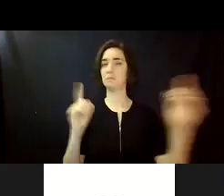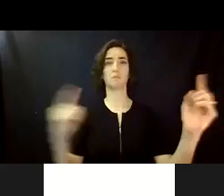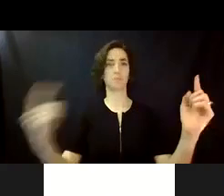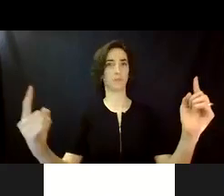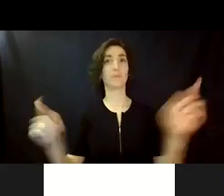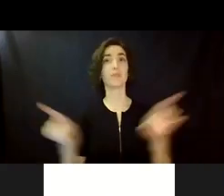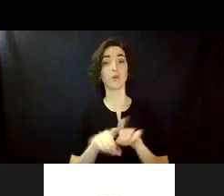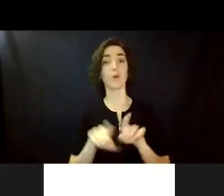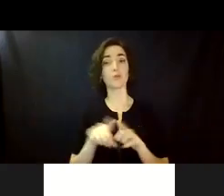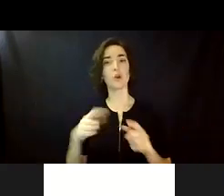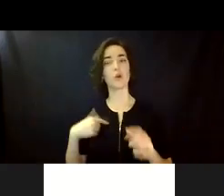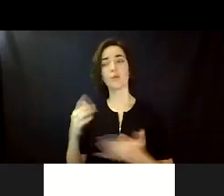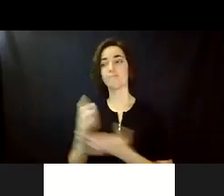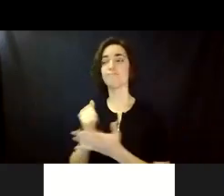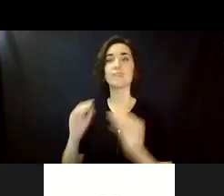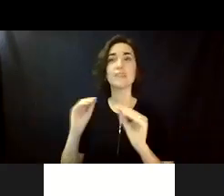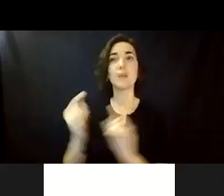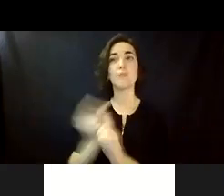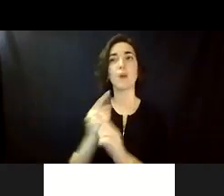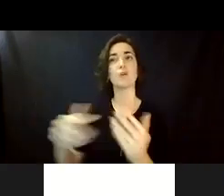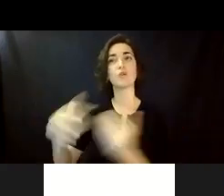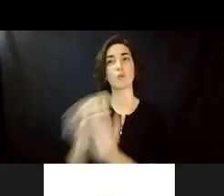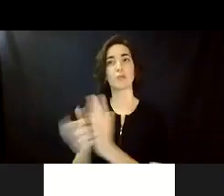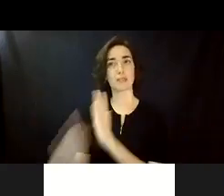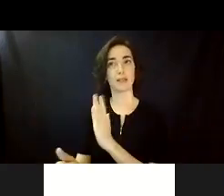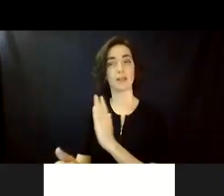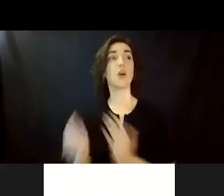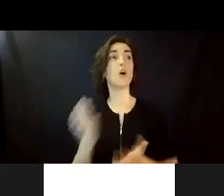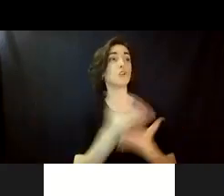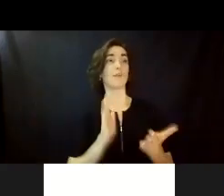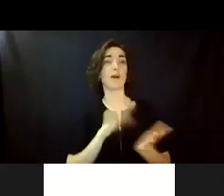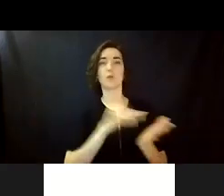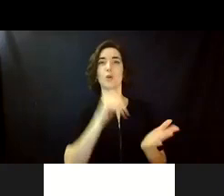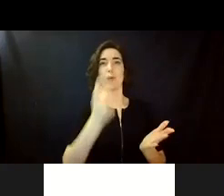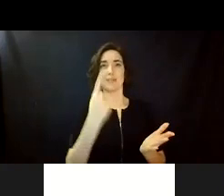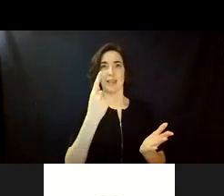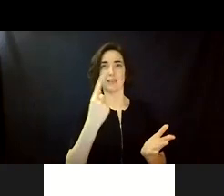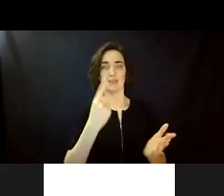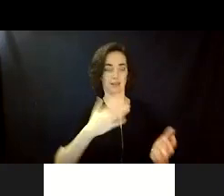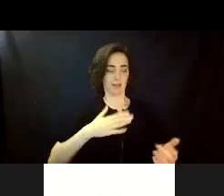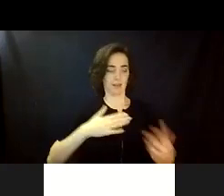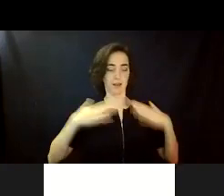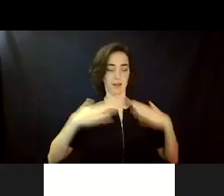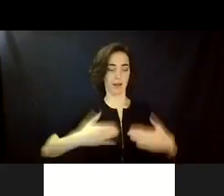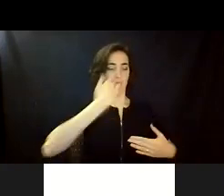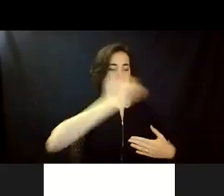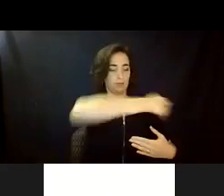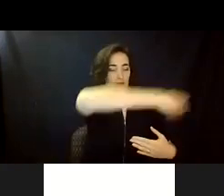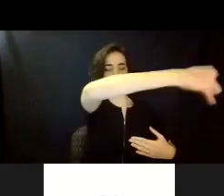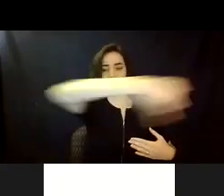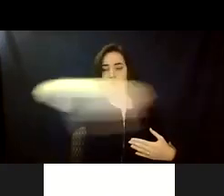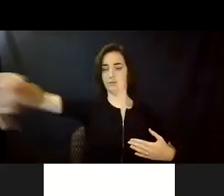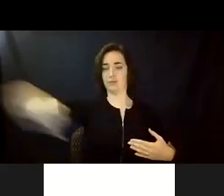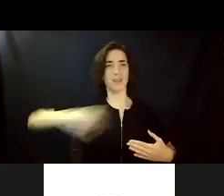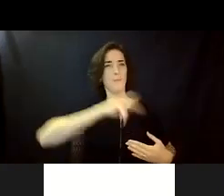appropriate social skills because some of our students don't understand personal space. So this is a really good way to teach that life skill of